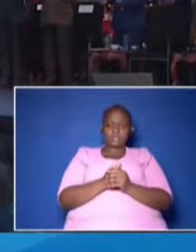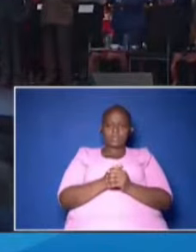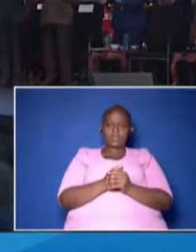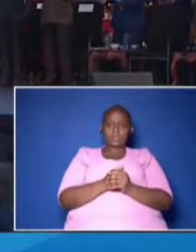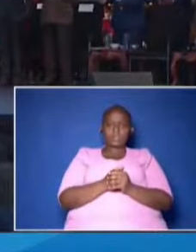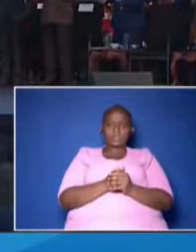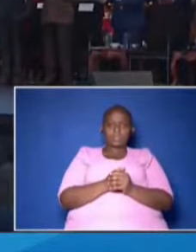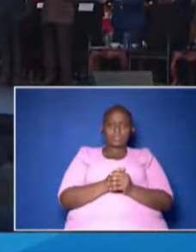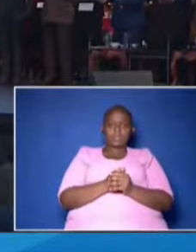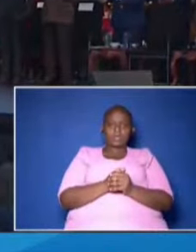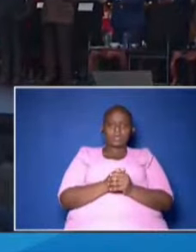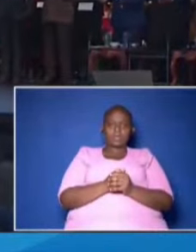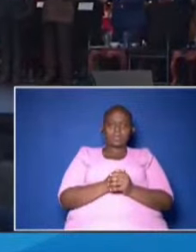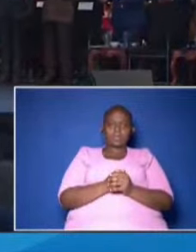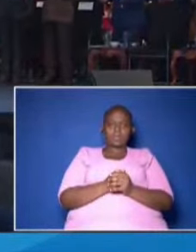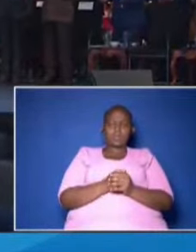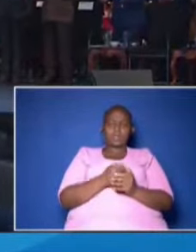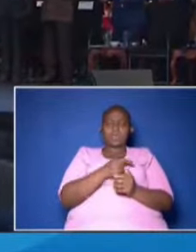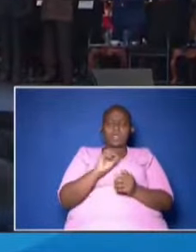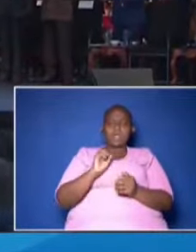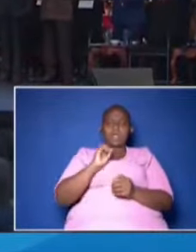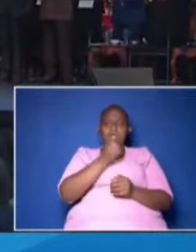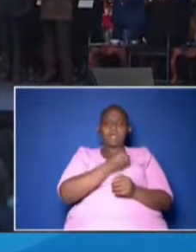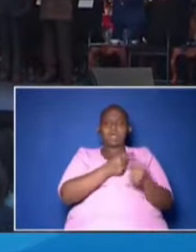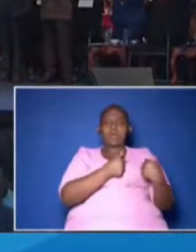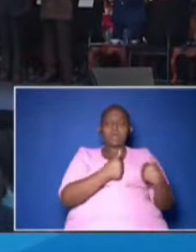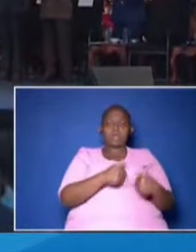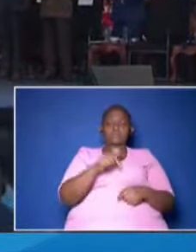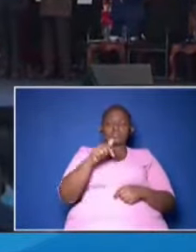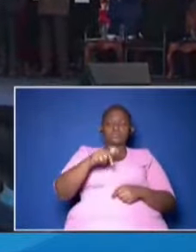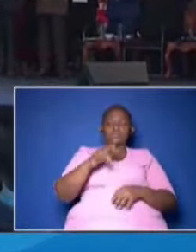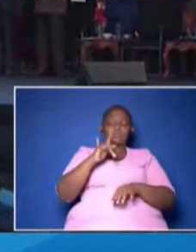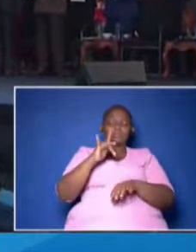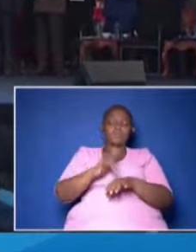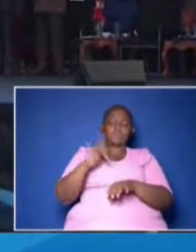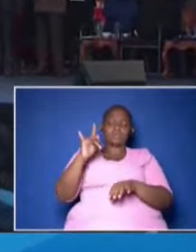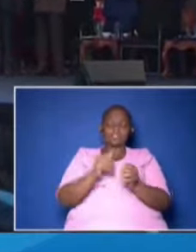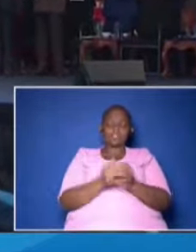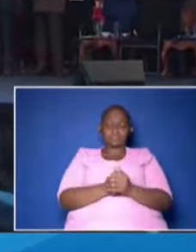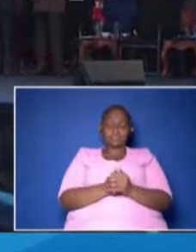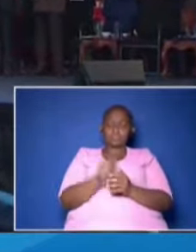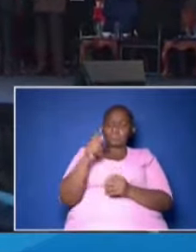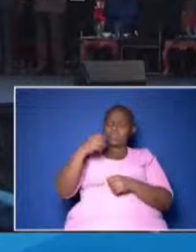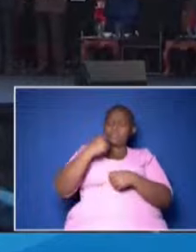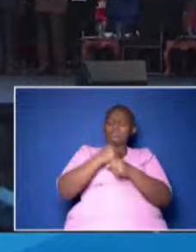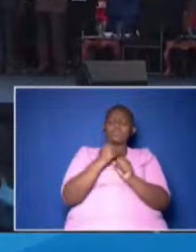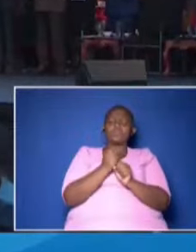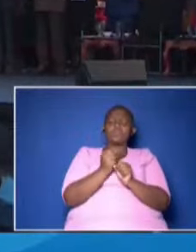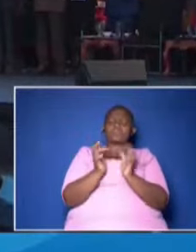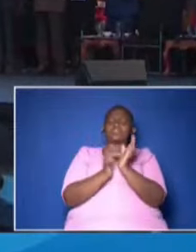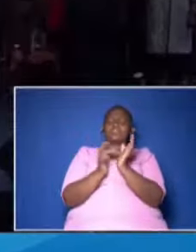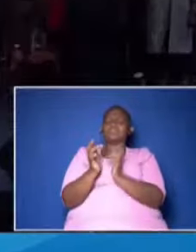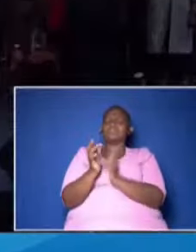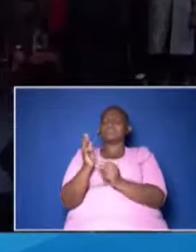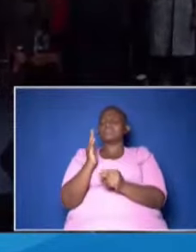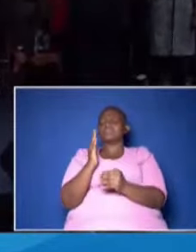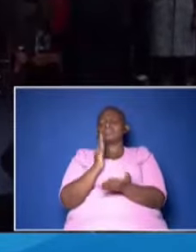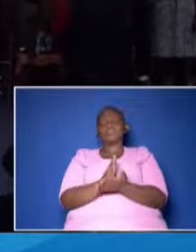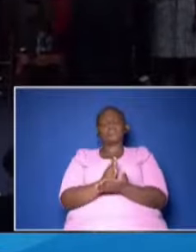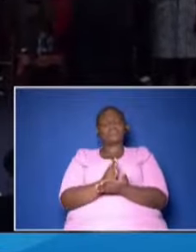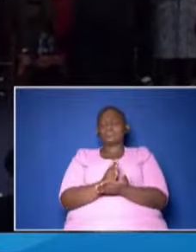Spirit touch our hearts today you're the one who makes Jesus real